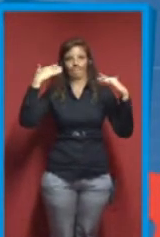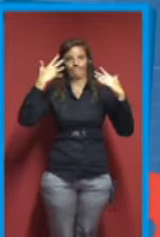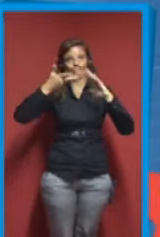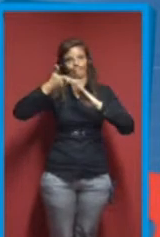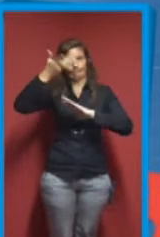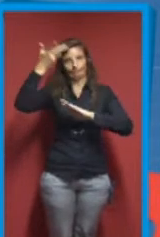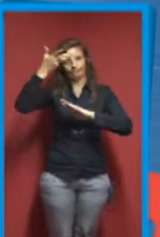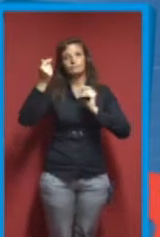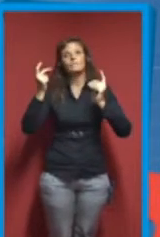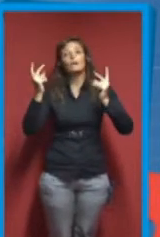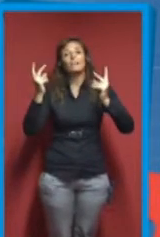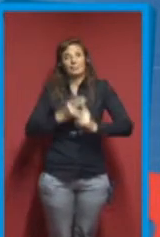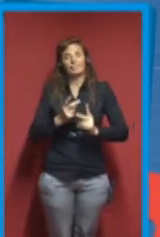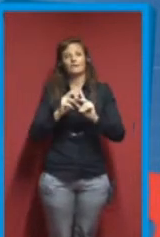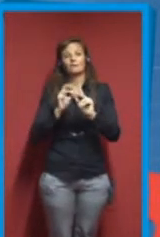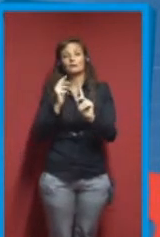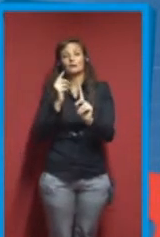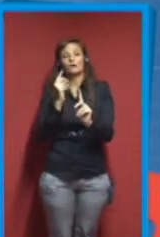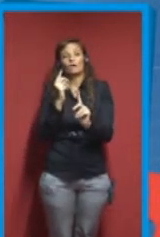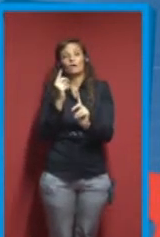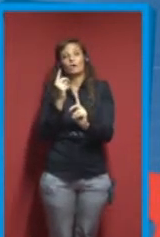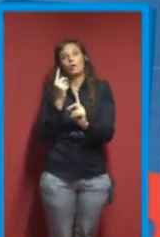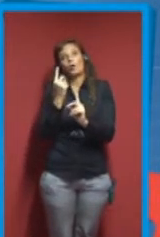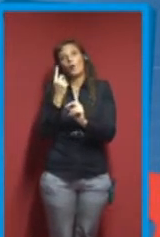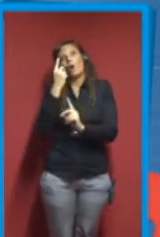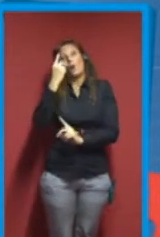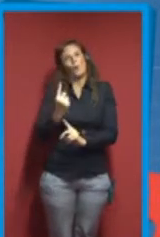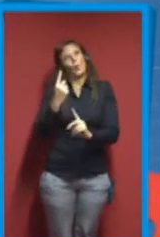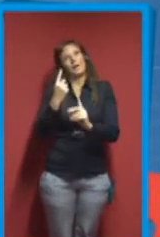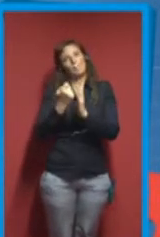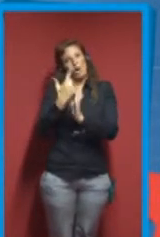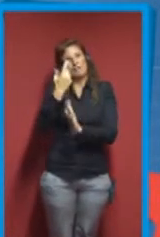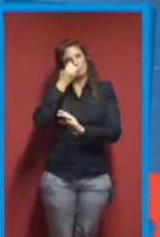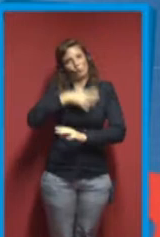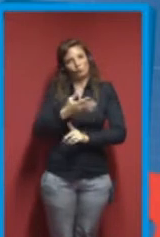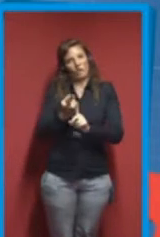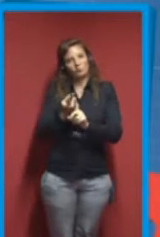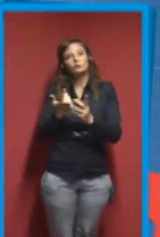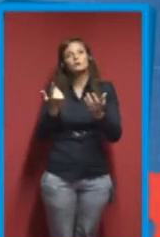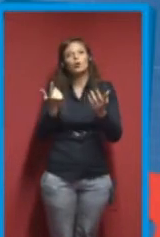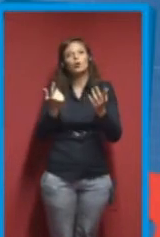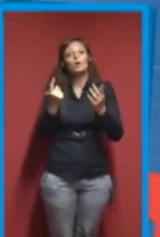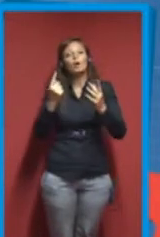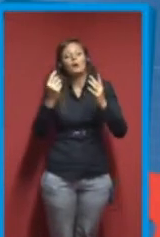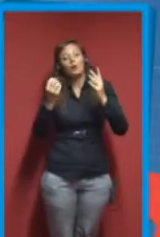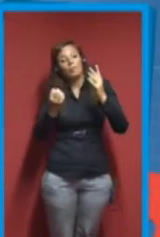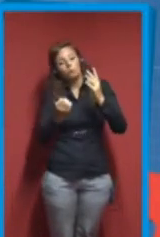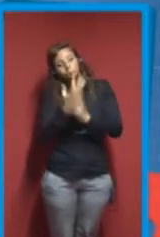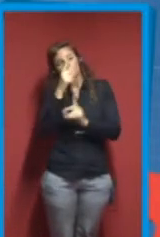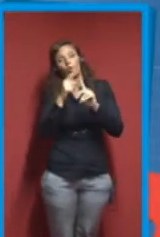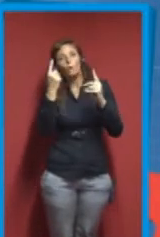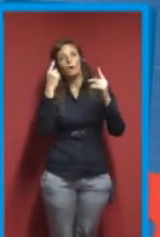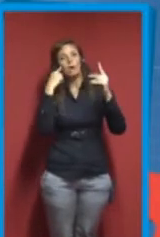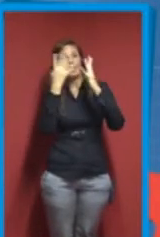happened was somebody on the internet modeled the picture on the front and sent it through the post, printed on an SLS machine. And